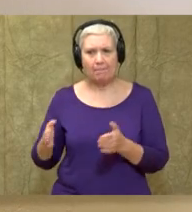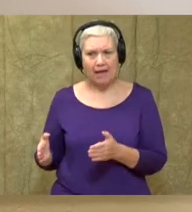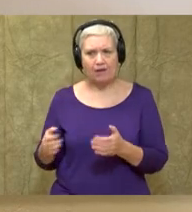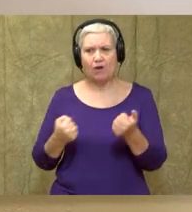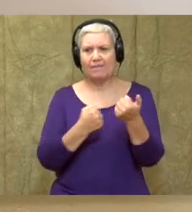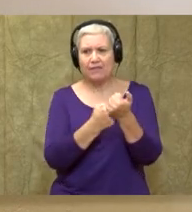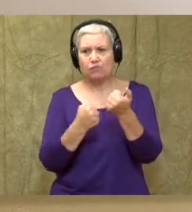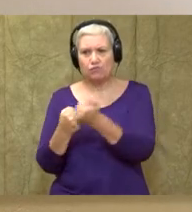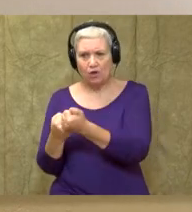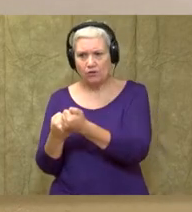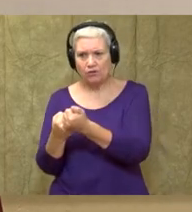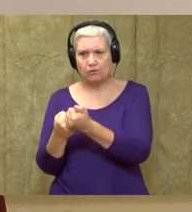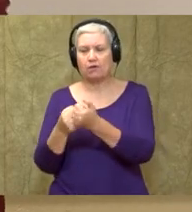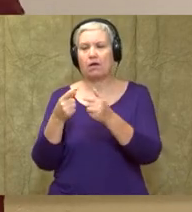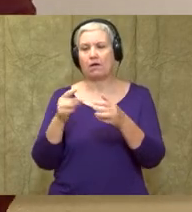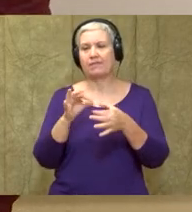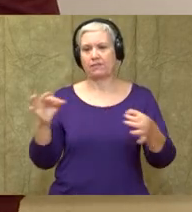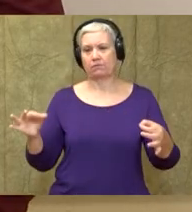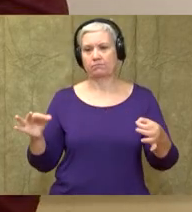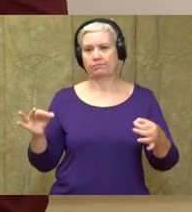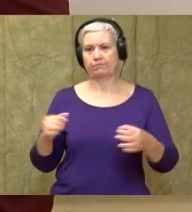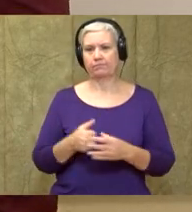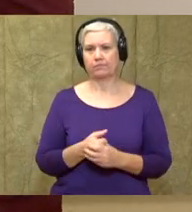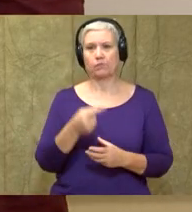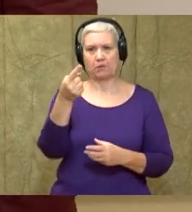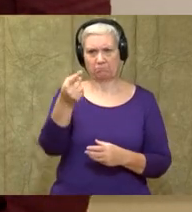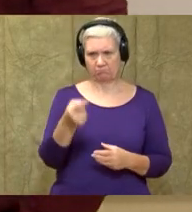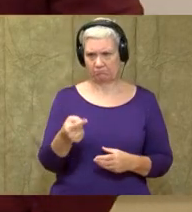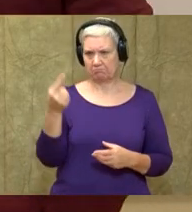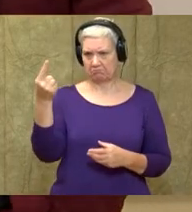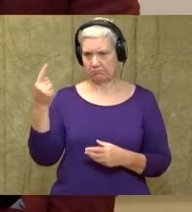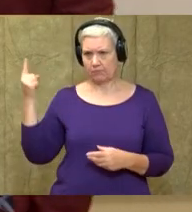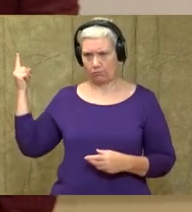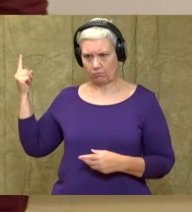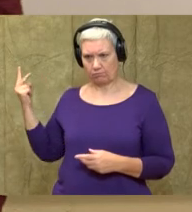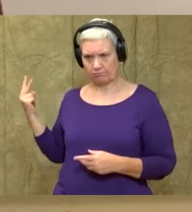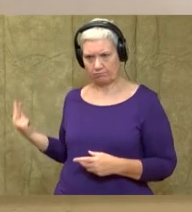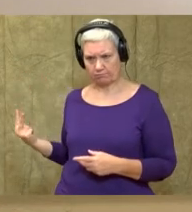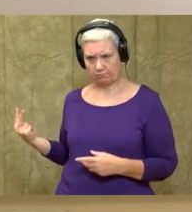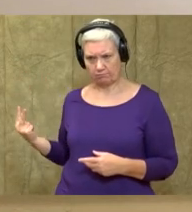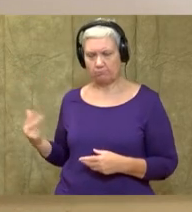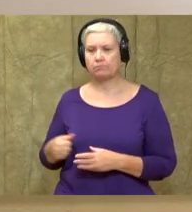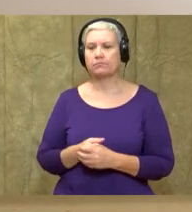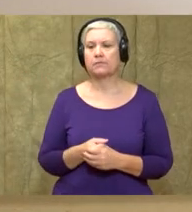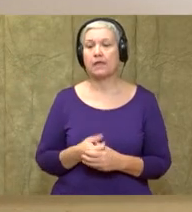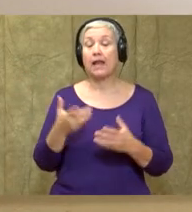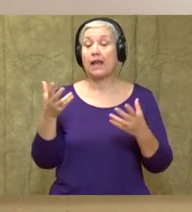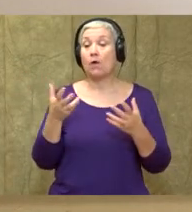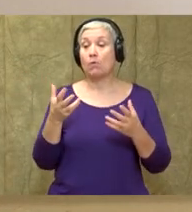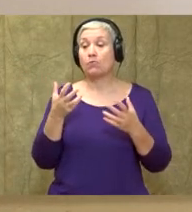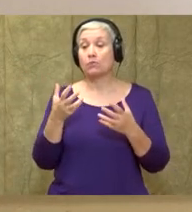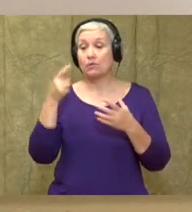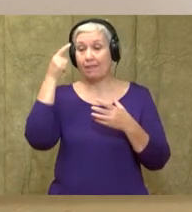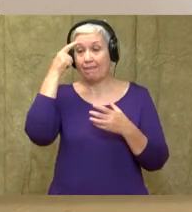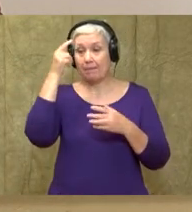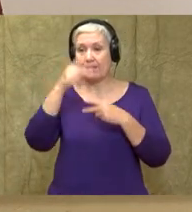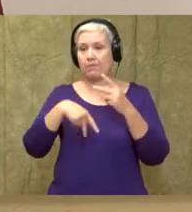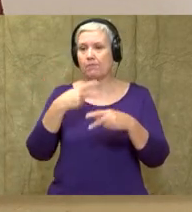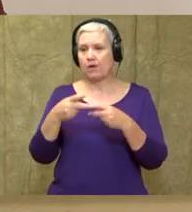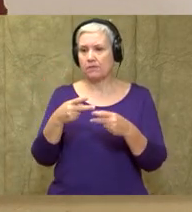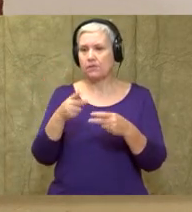structure of these equations. So we looked at these three, and I want you thinking about the process you would use to find the solutions to this